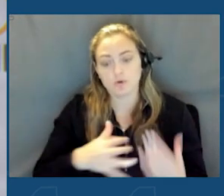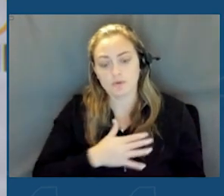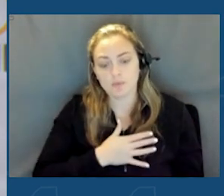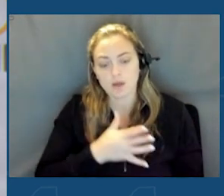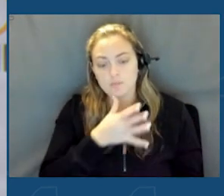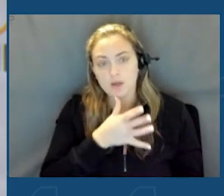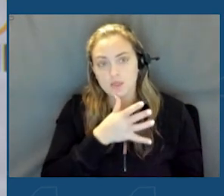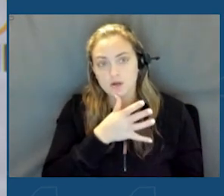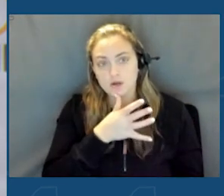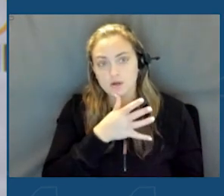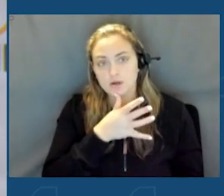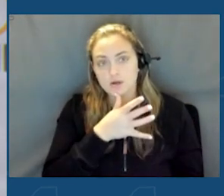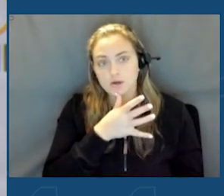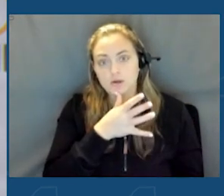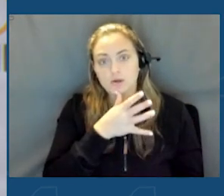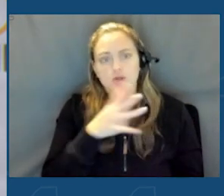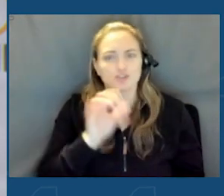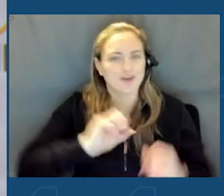Orange.